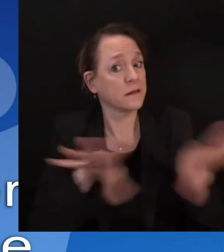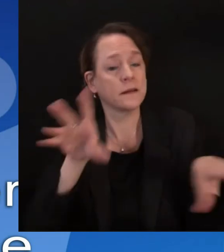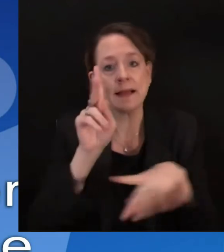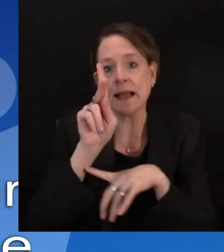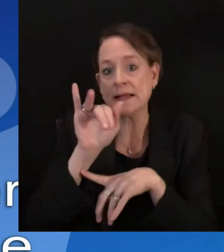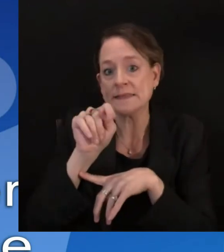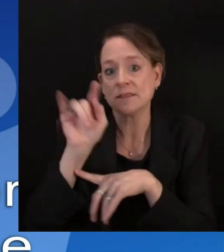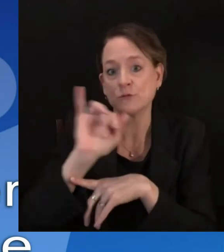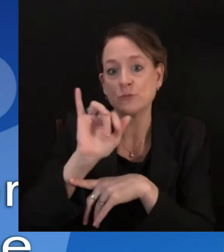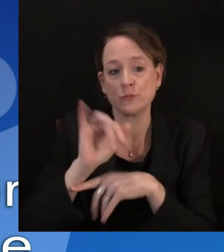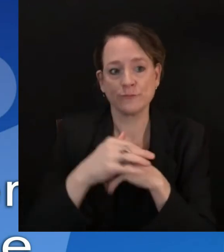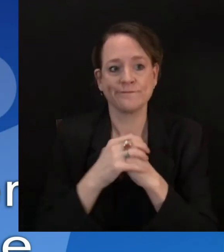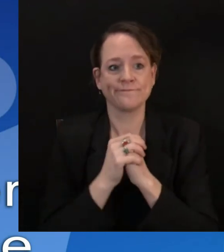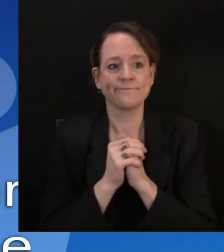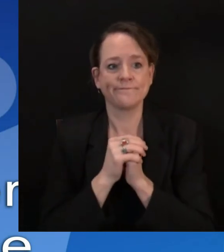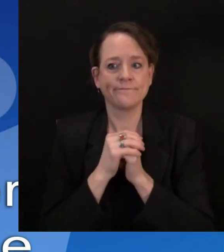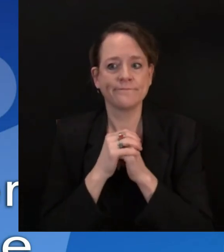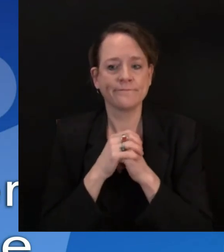Wisconsin Health News. Sean?